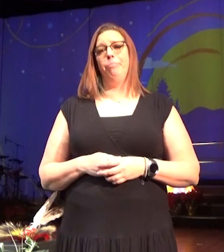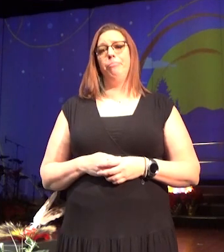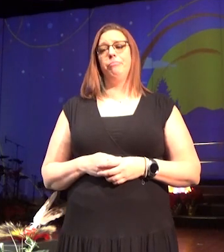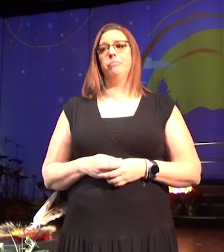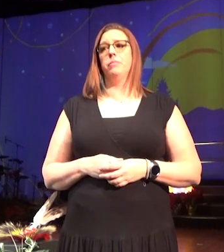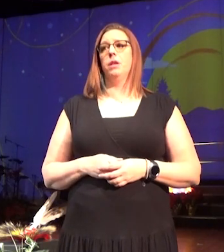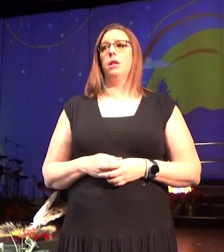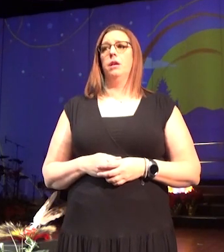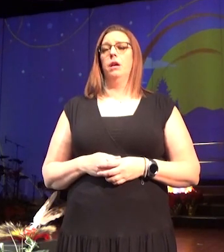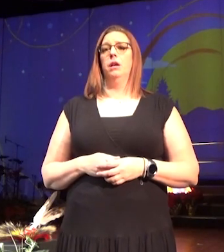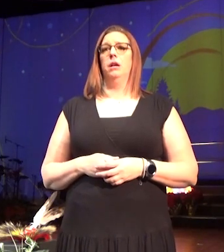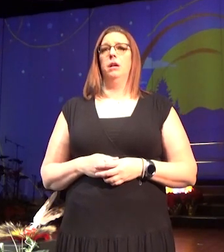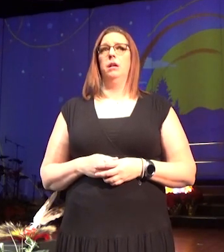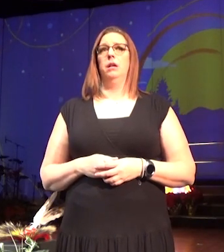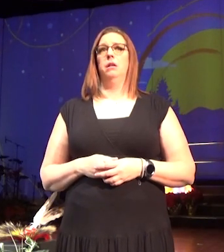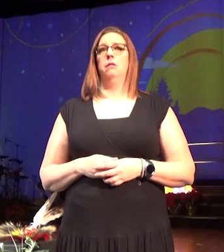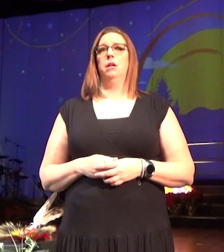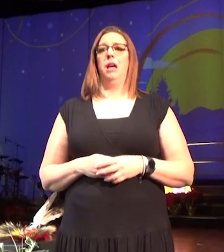He was one of